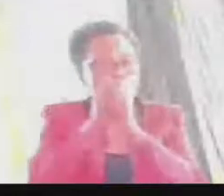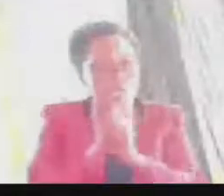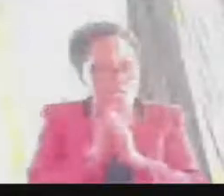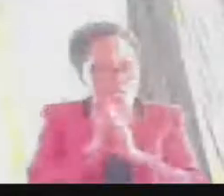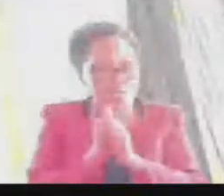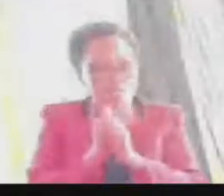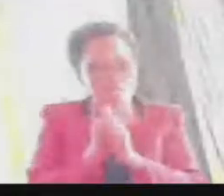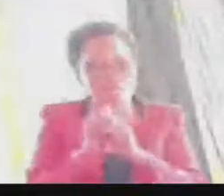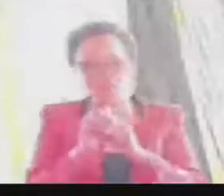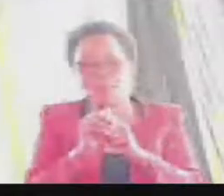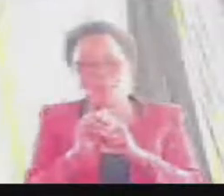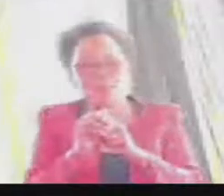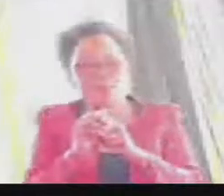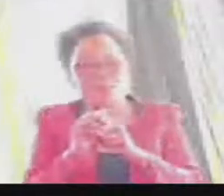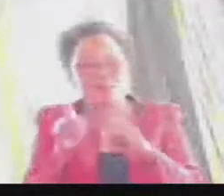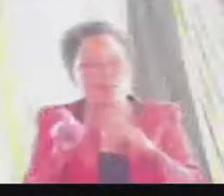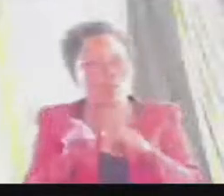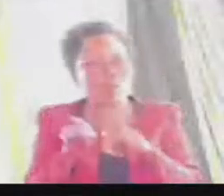states?